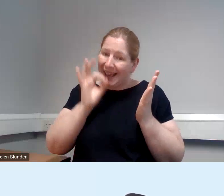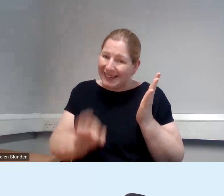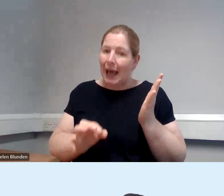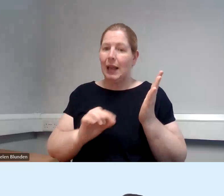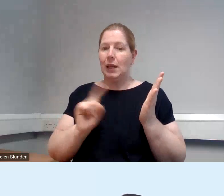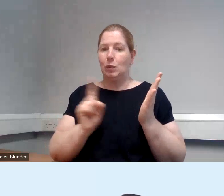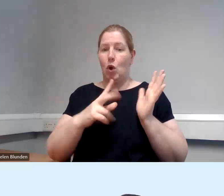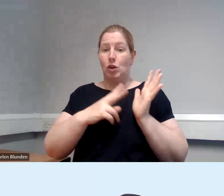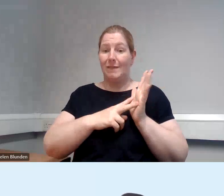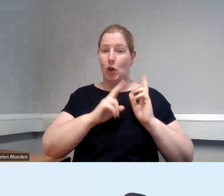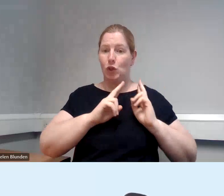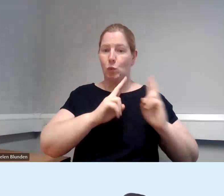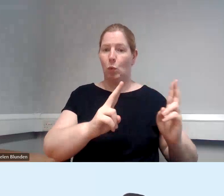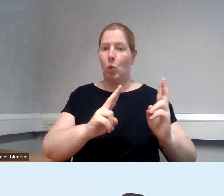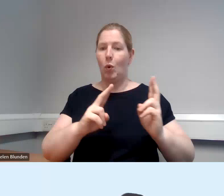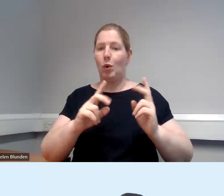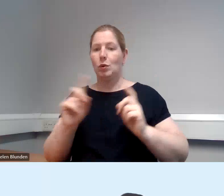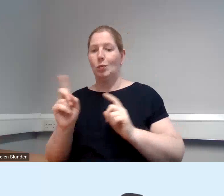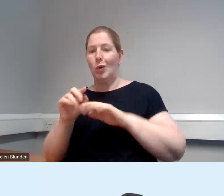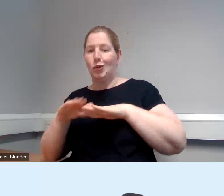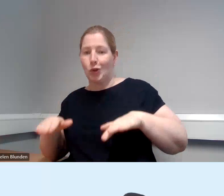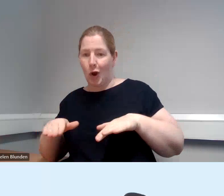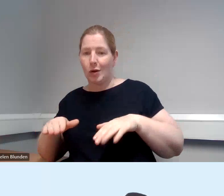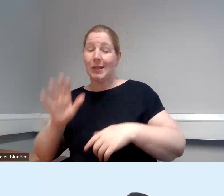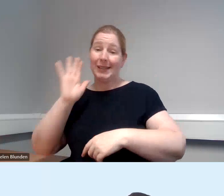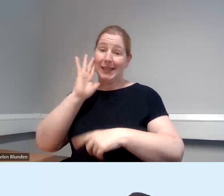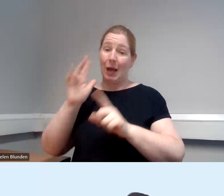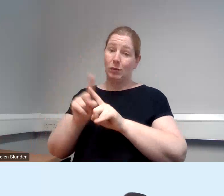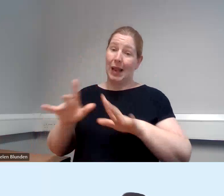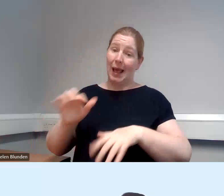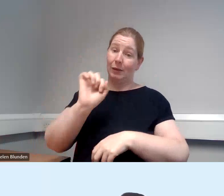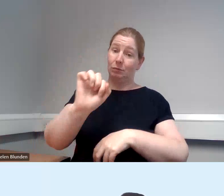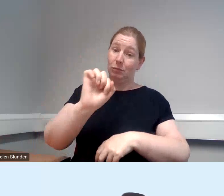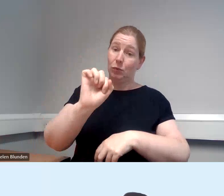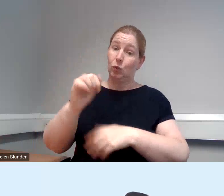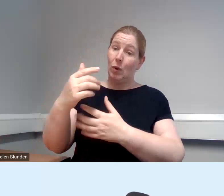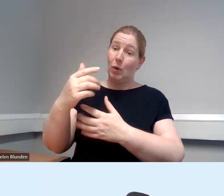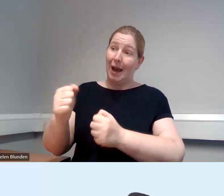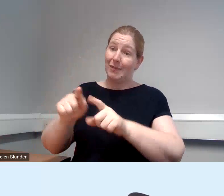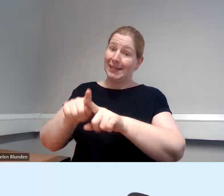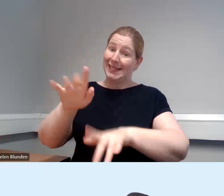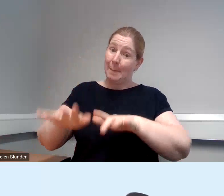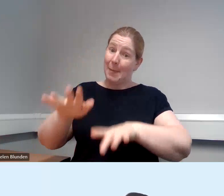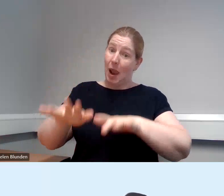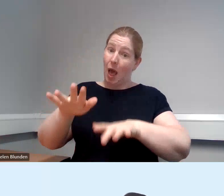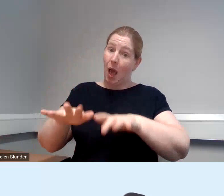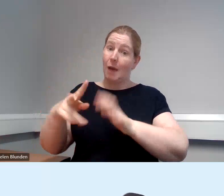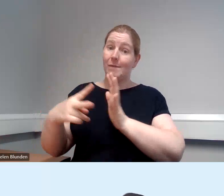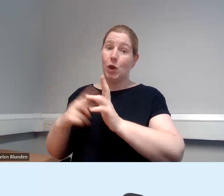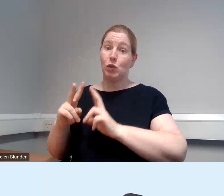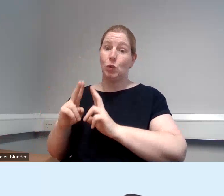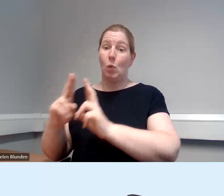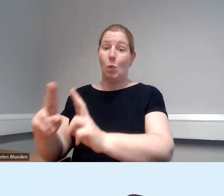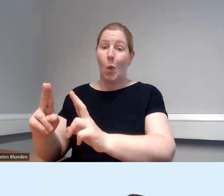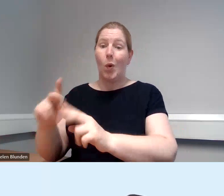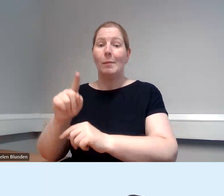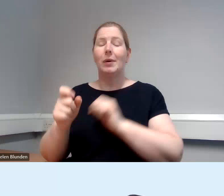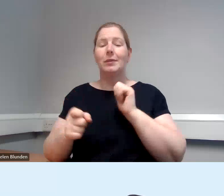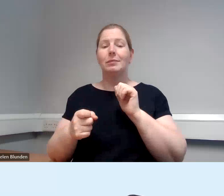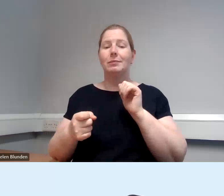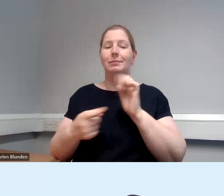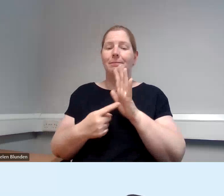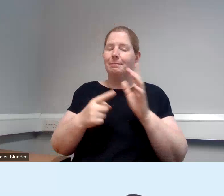ward stay. And whilst it sounds like that is absolutely the level of care that you're giving your mum at home, I think the key thing around